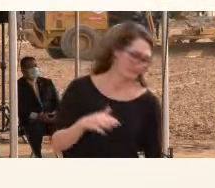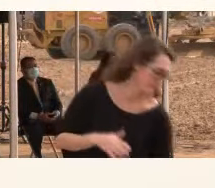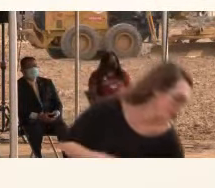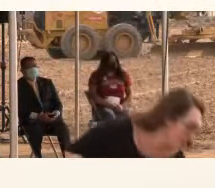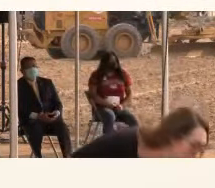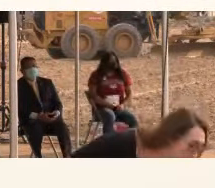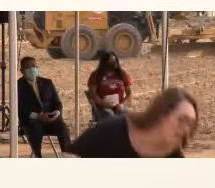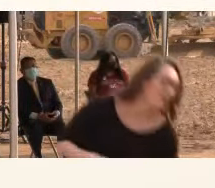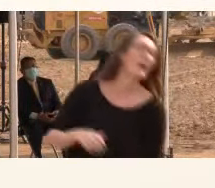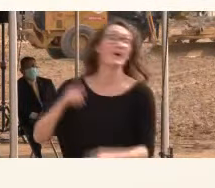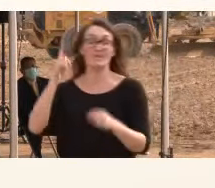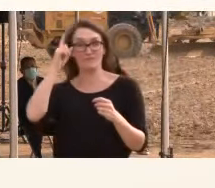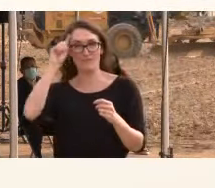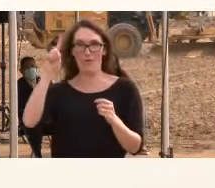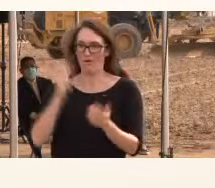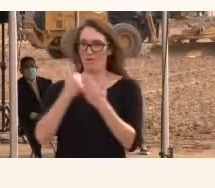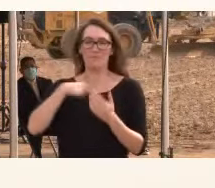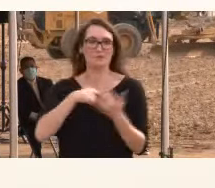this day.